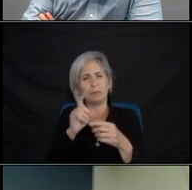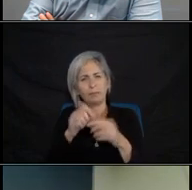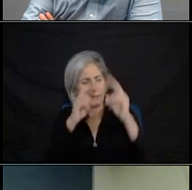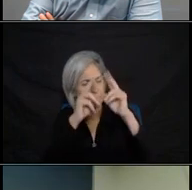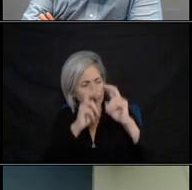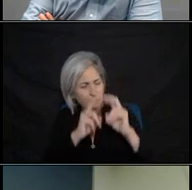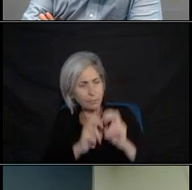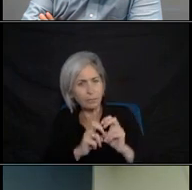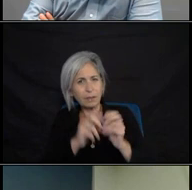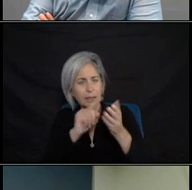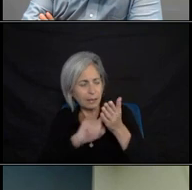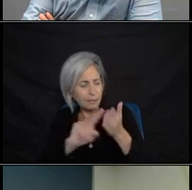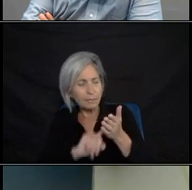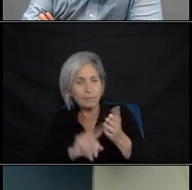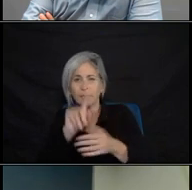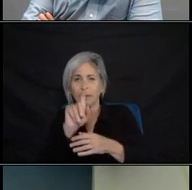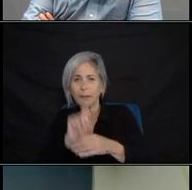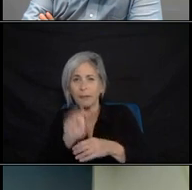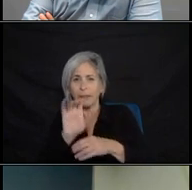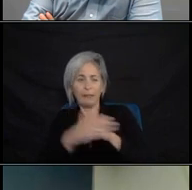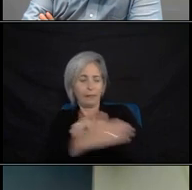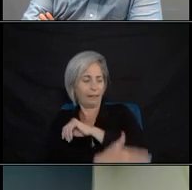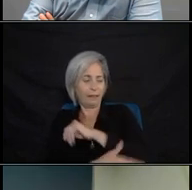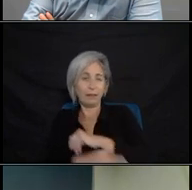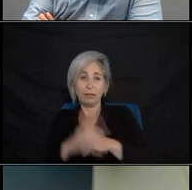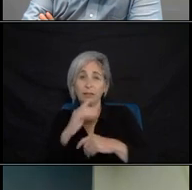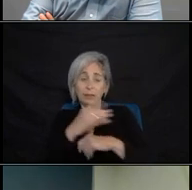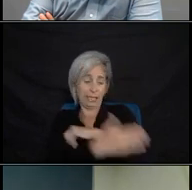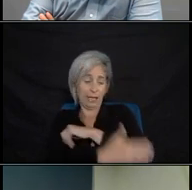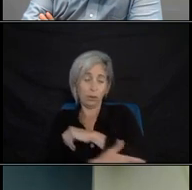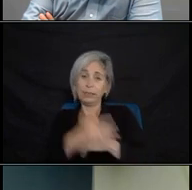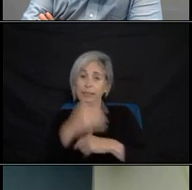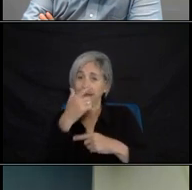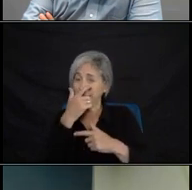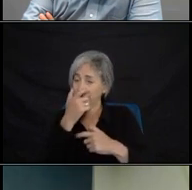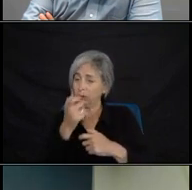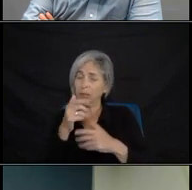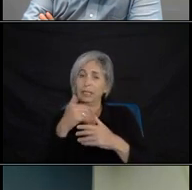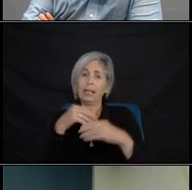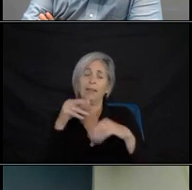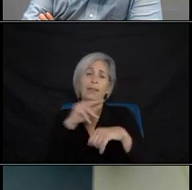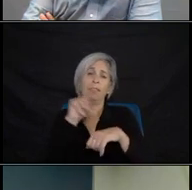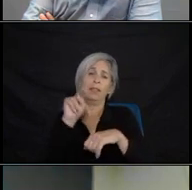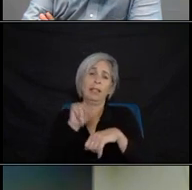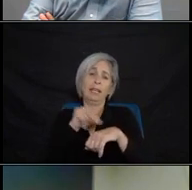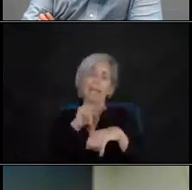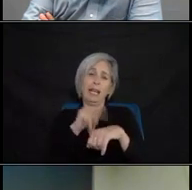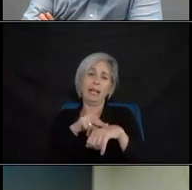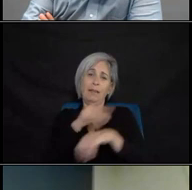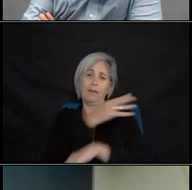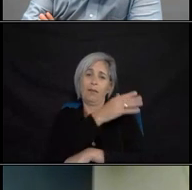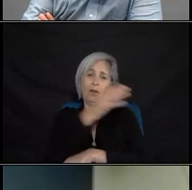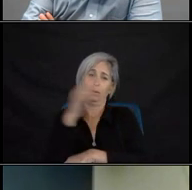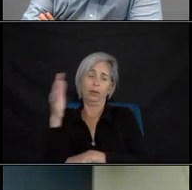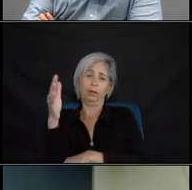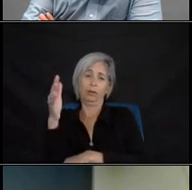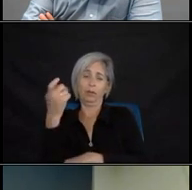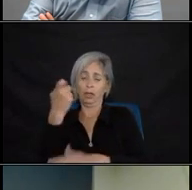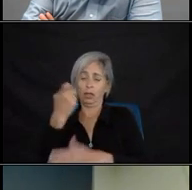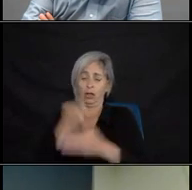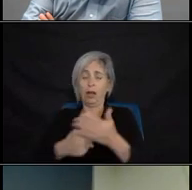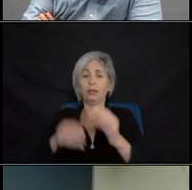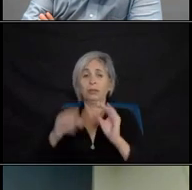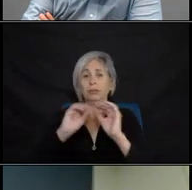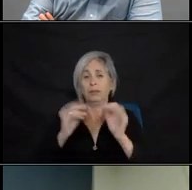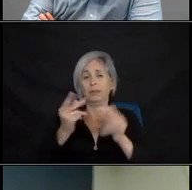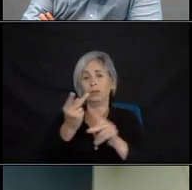site inspection, and the county is certainly interested in having the native forest preserved. There is no cost to preserving the